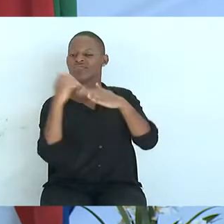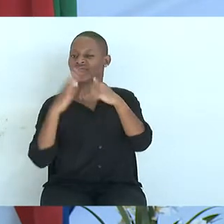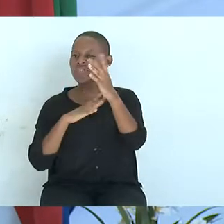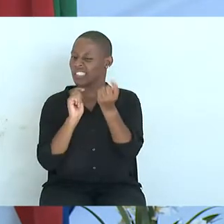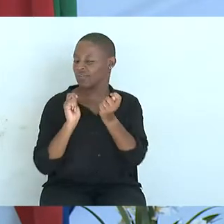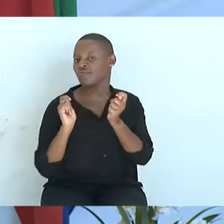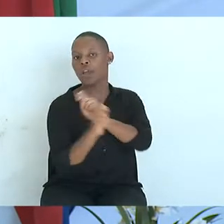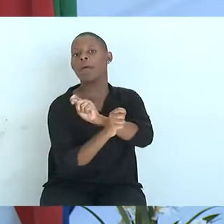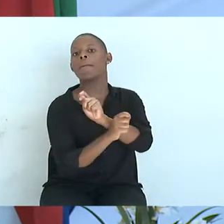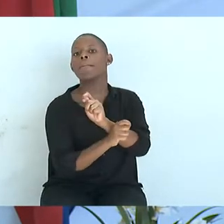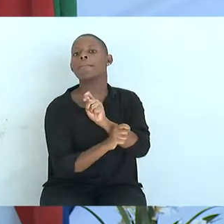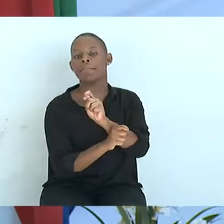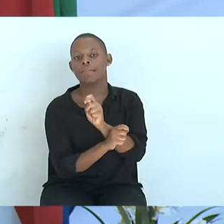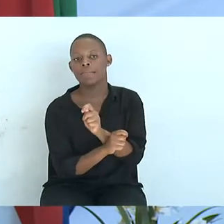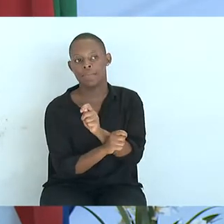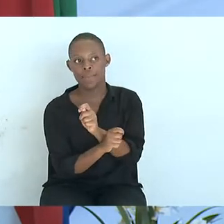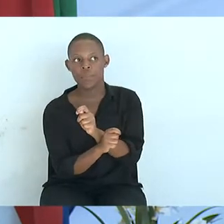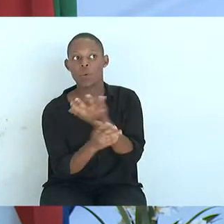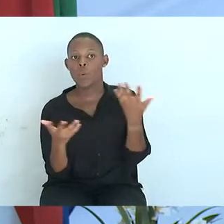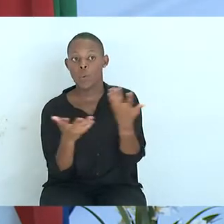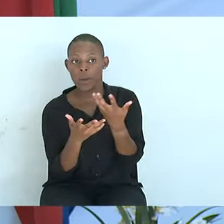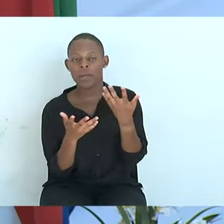country.